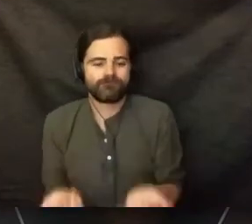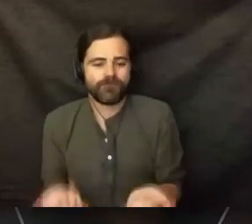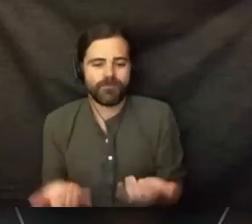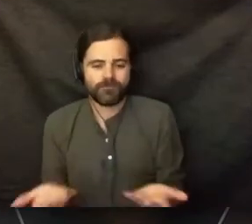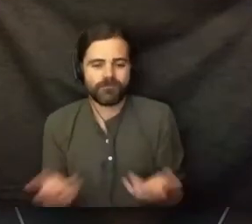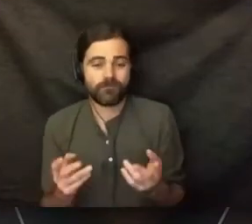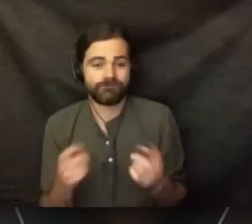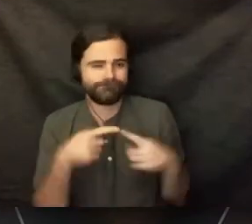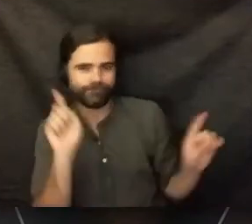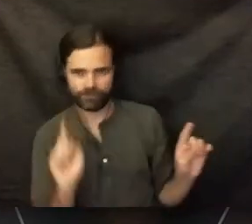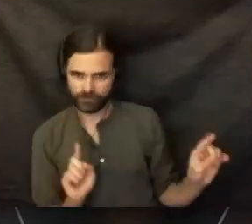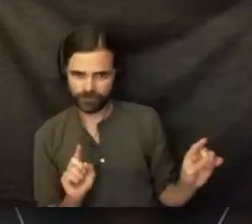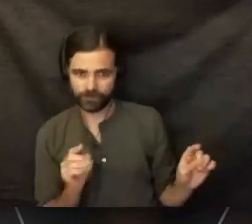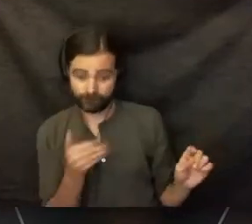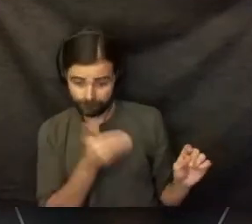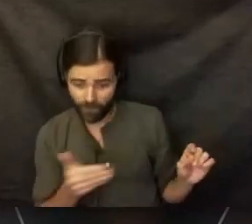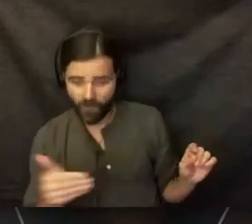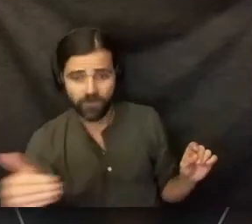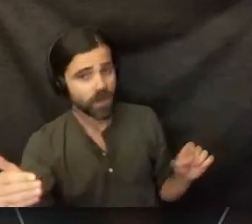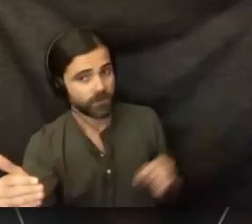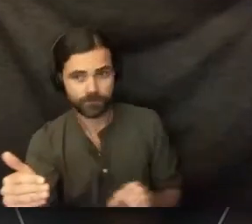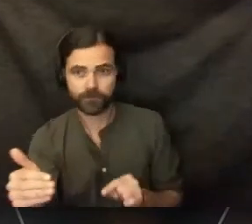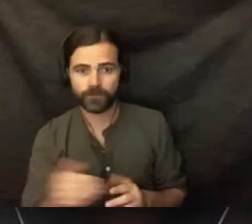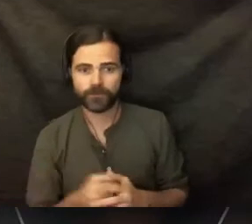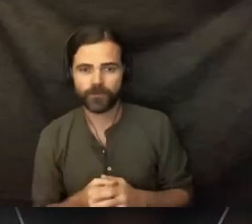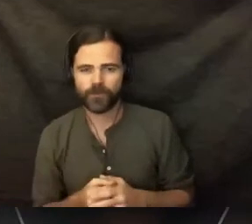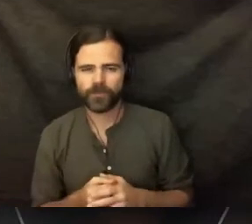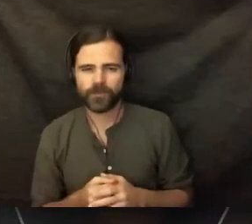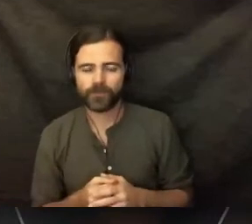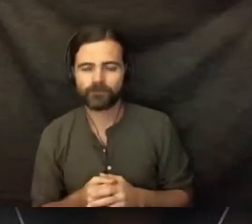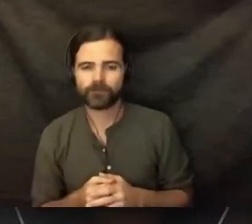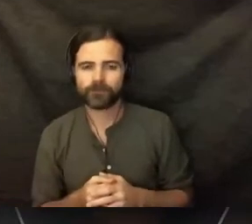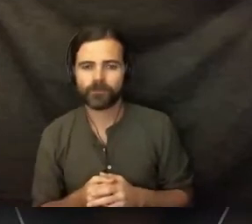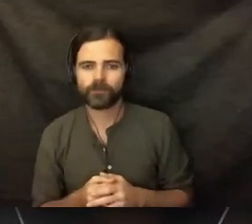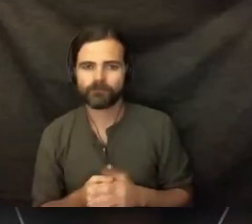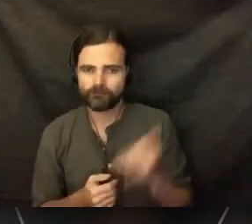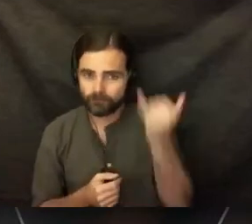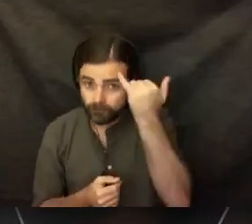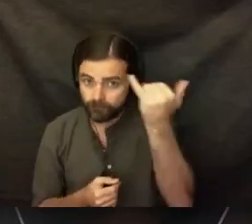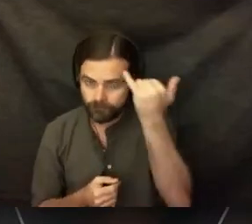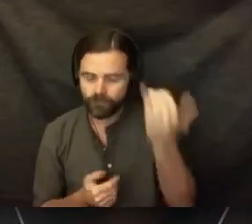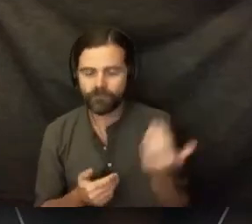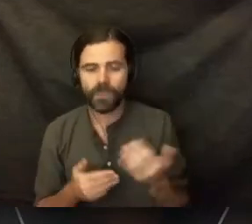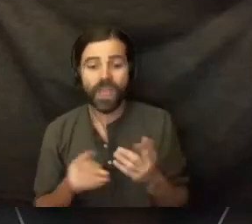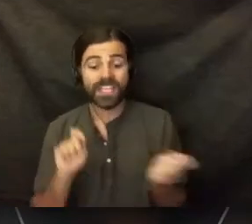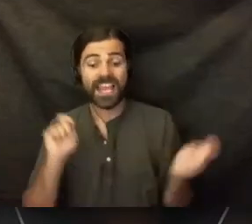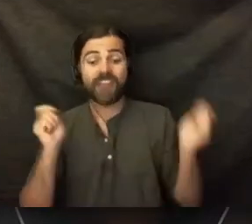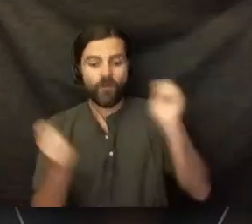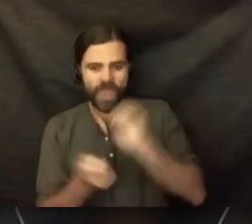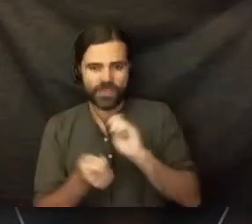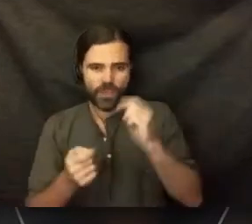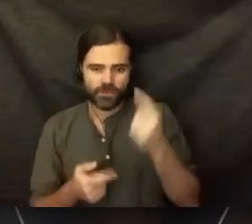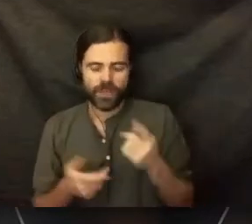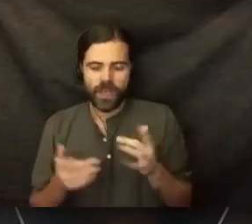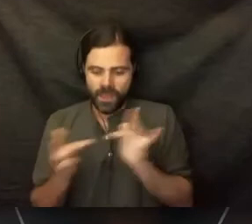about colonizing that future. I think this transformation is at the center of its future. Our relationship with things, our relationship with being human,